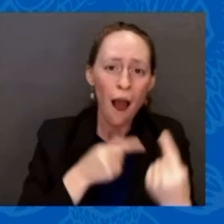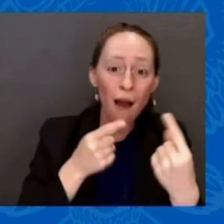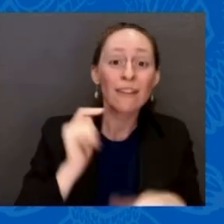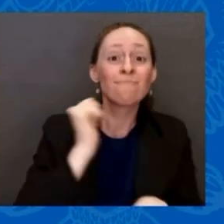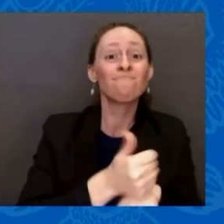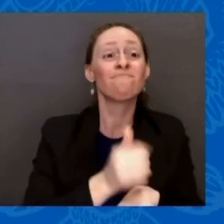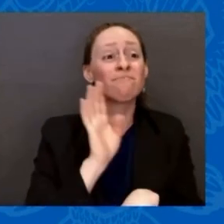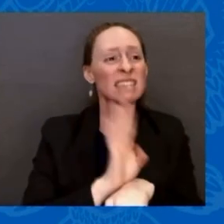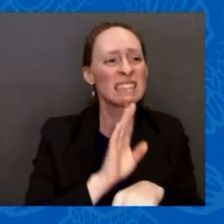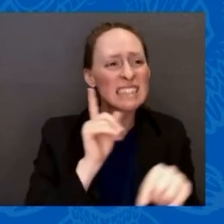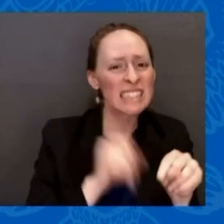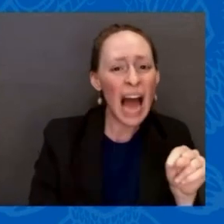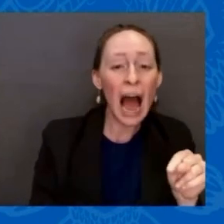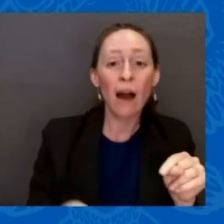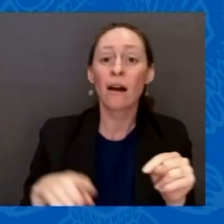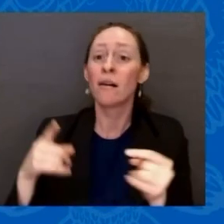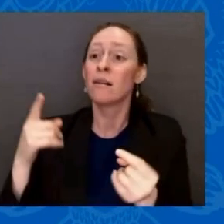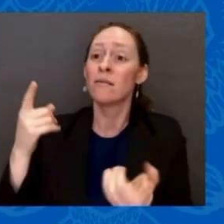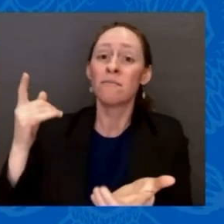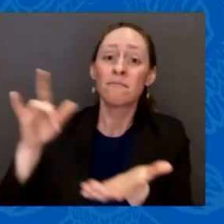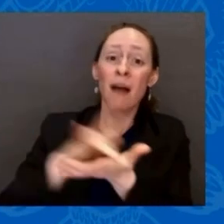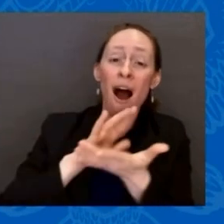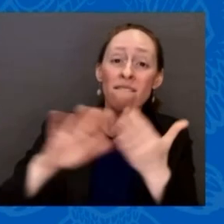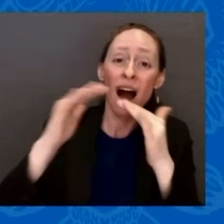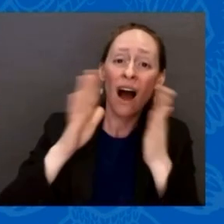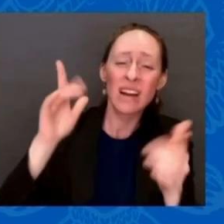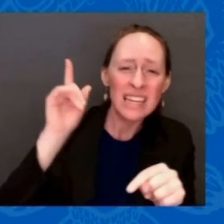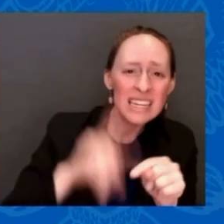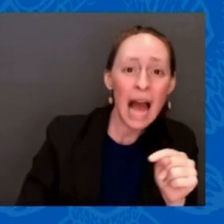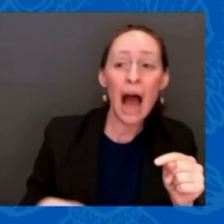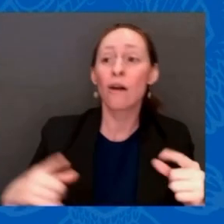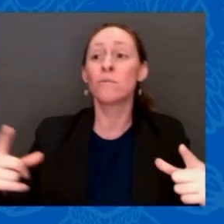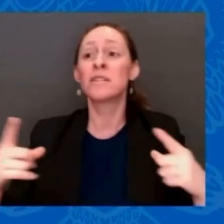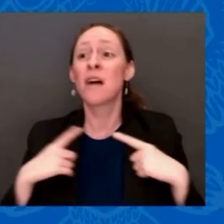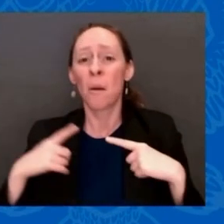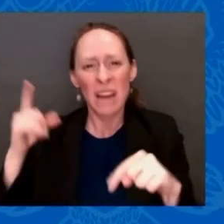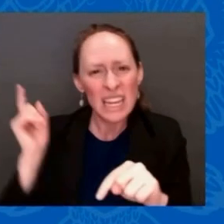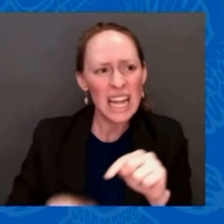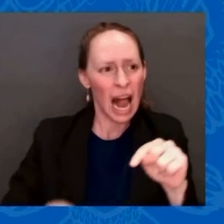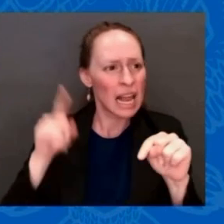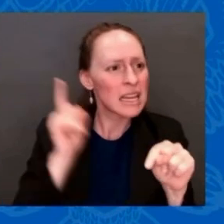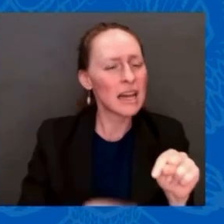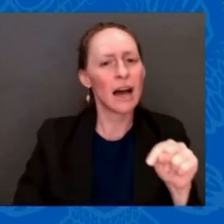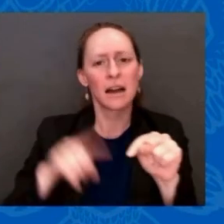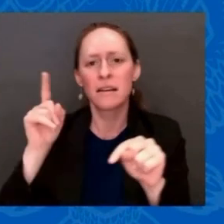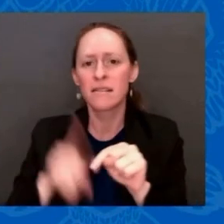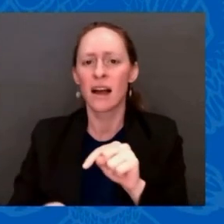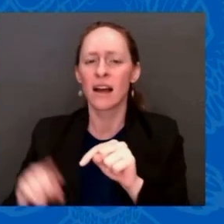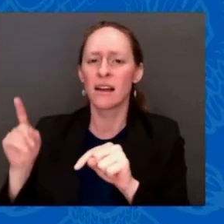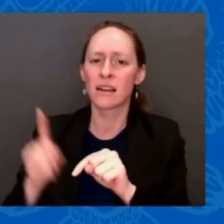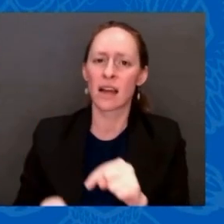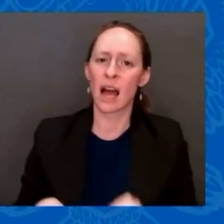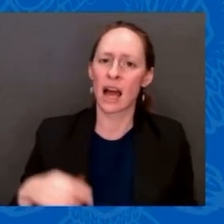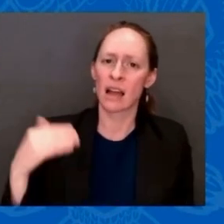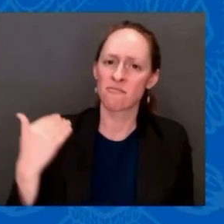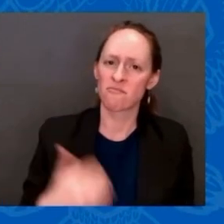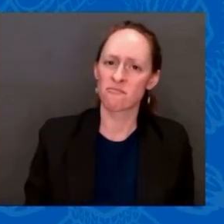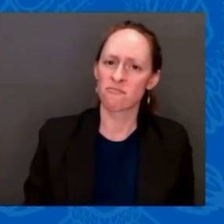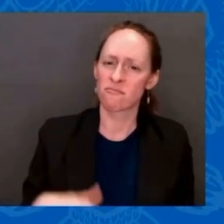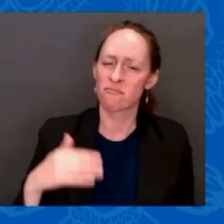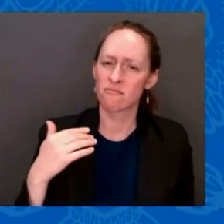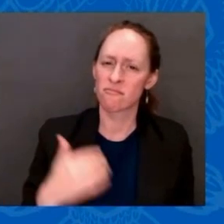first time in a generation, the path of the middle class seemed out of reach. And I don't think it's hyperbole. I think it's a